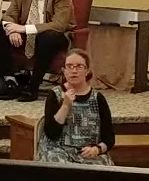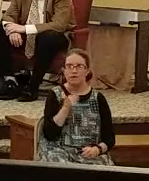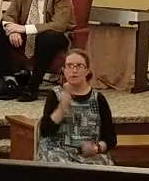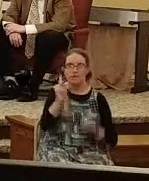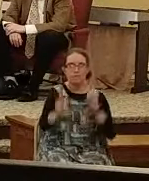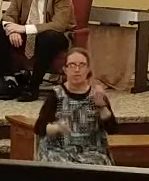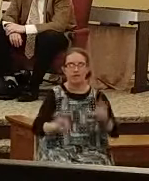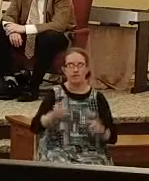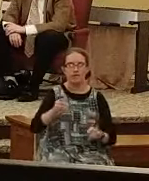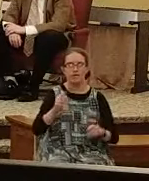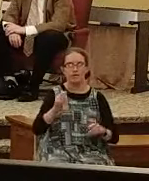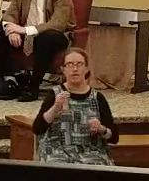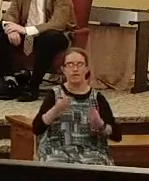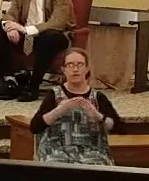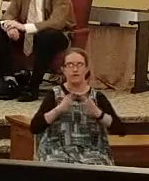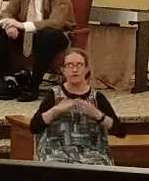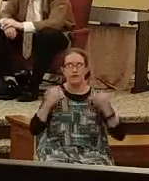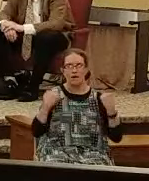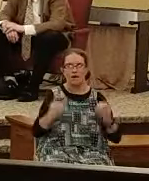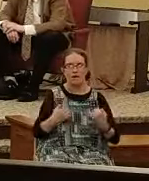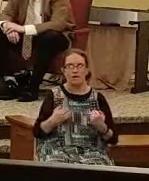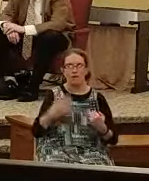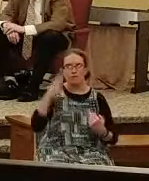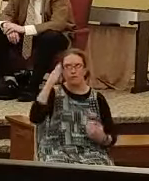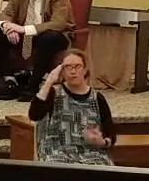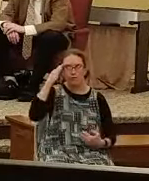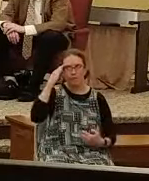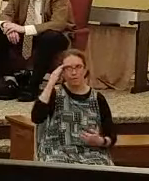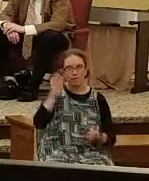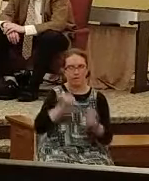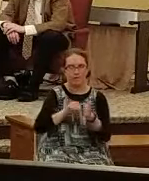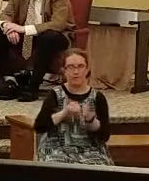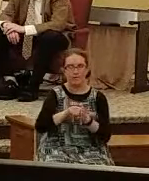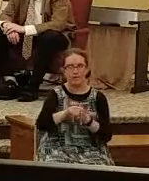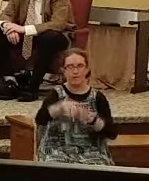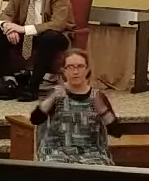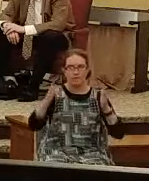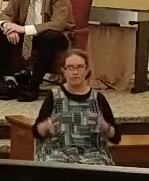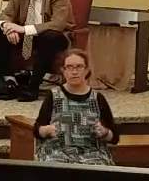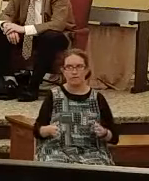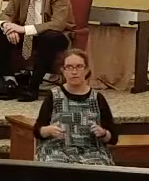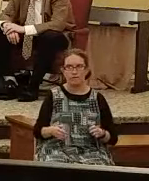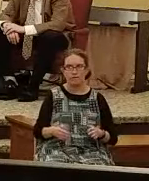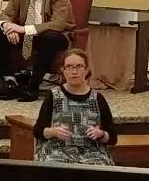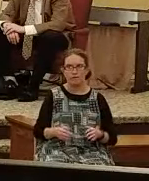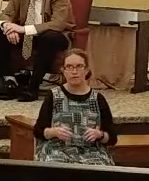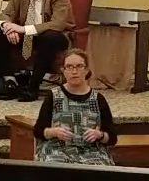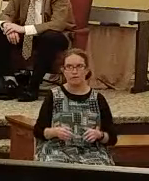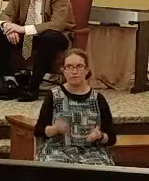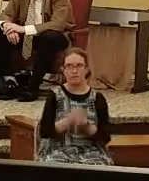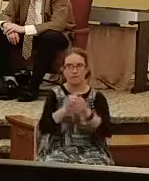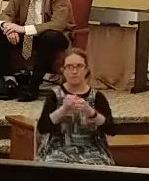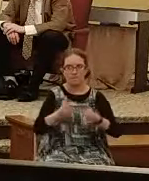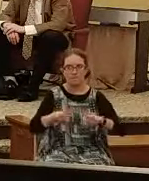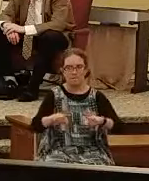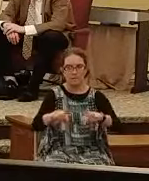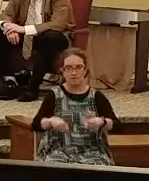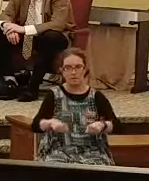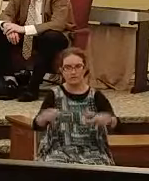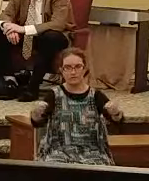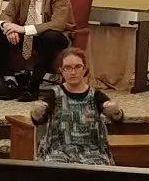If the people in that neighborhood had known they had a serial killer living right next door who was helping mow their yarn and trim their hedges for